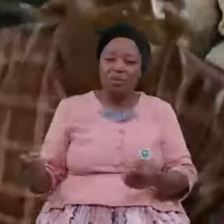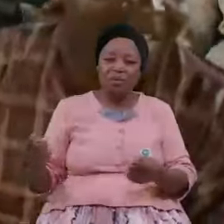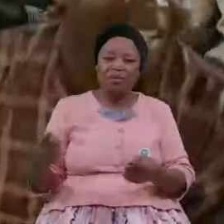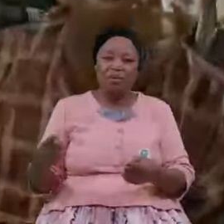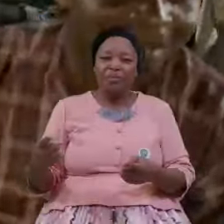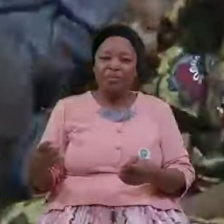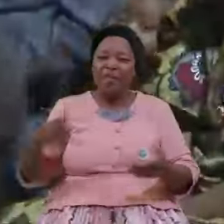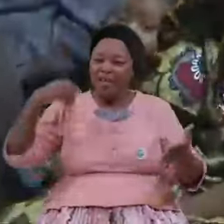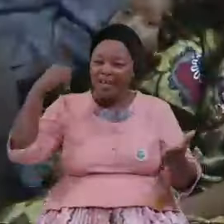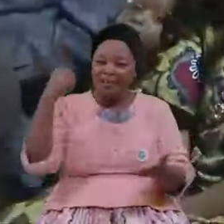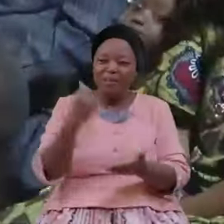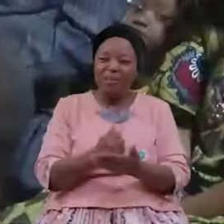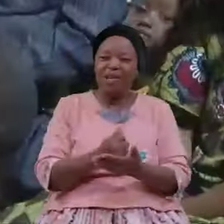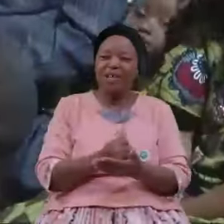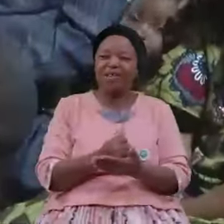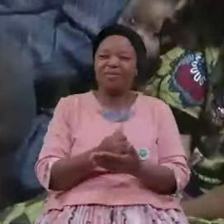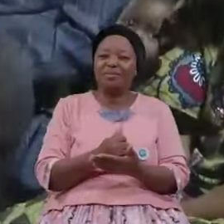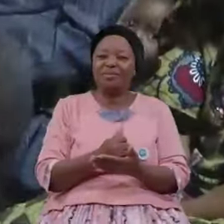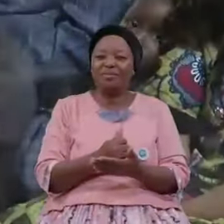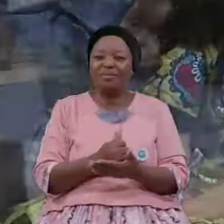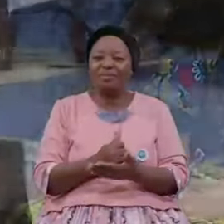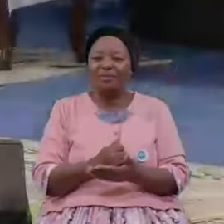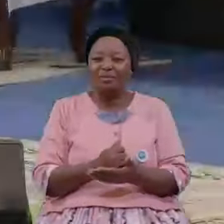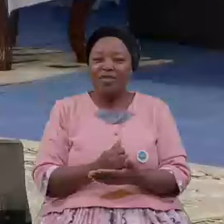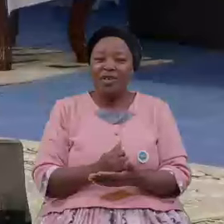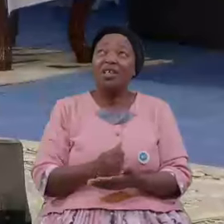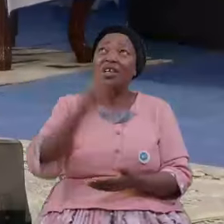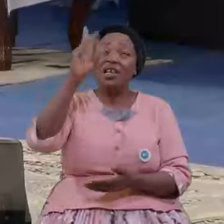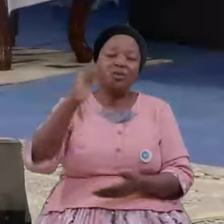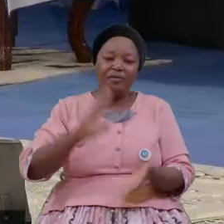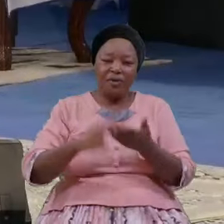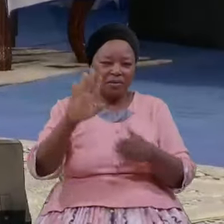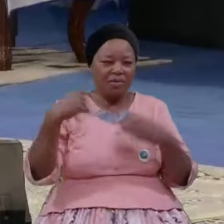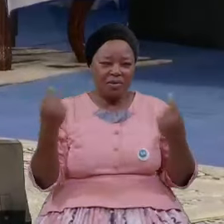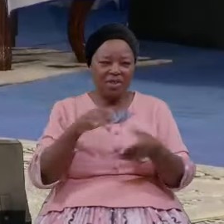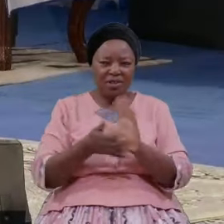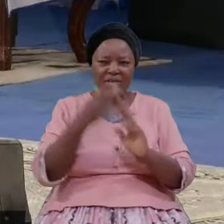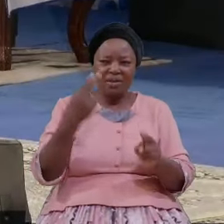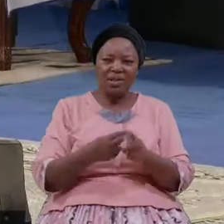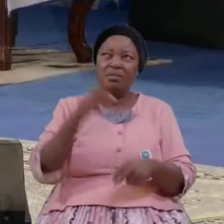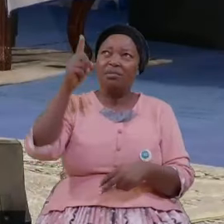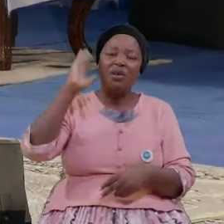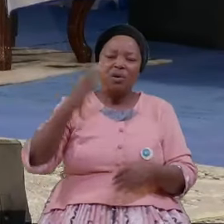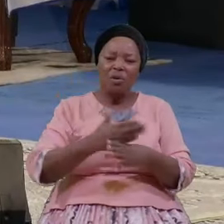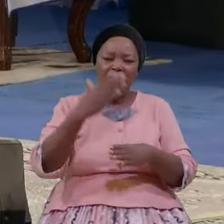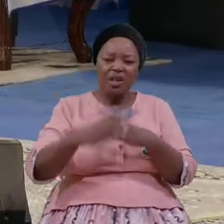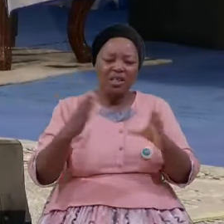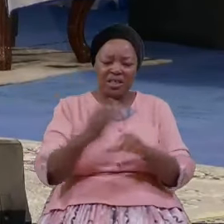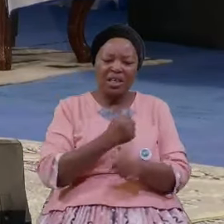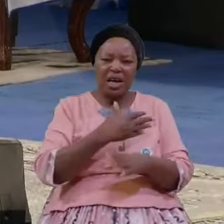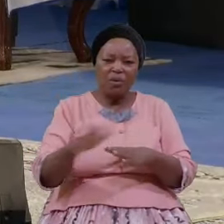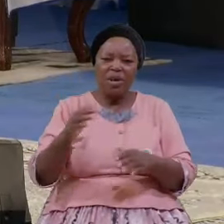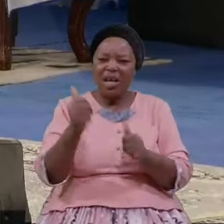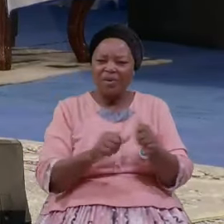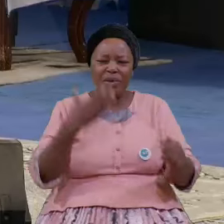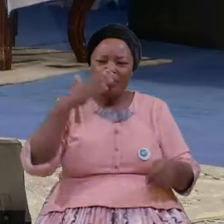Amen. He'll forgive your sin. He'll totally take away every bad